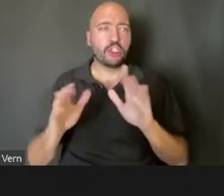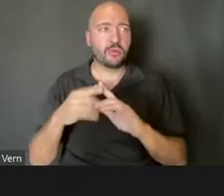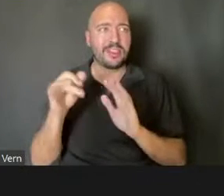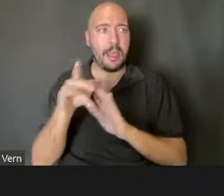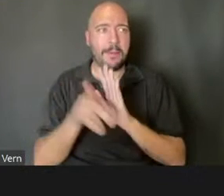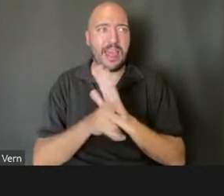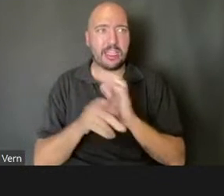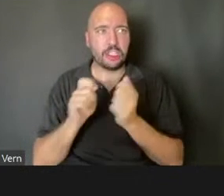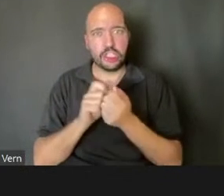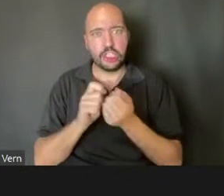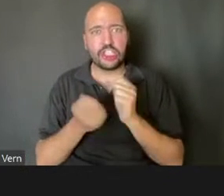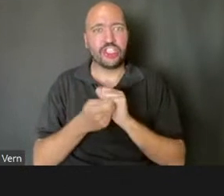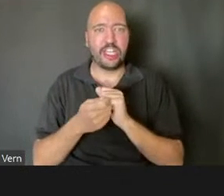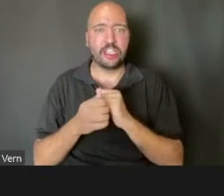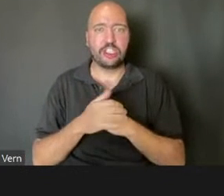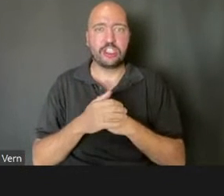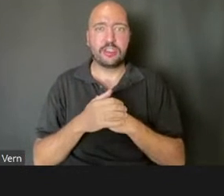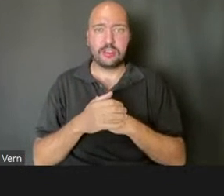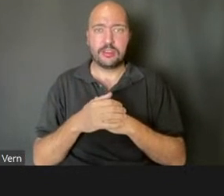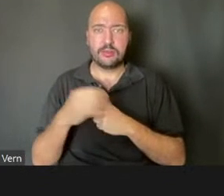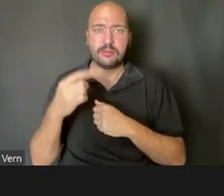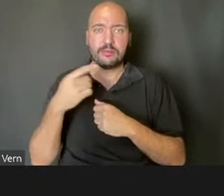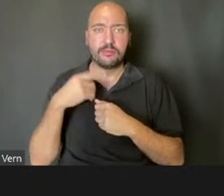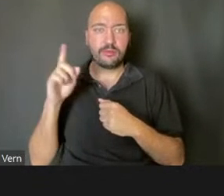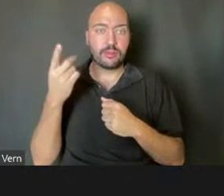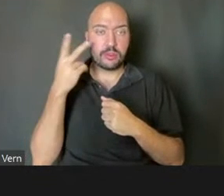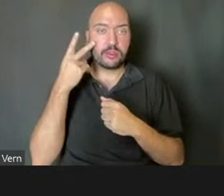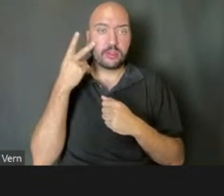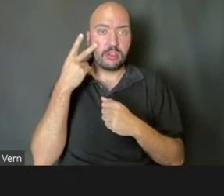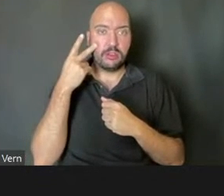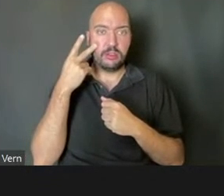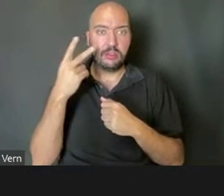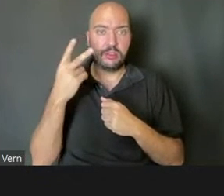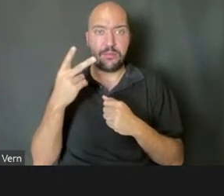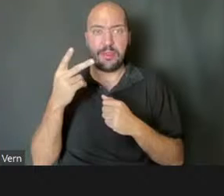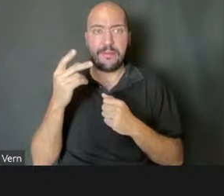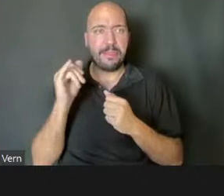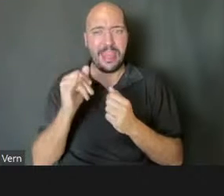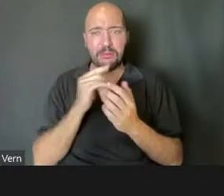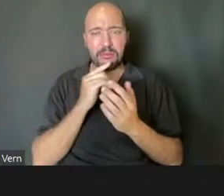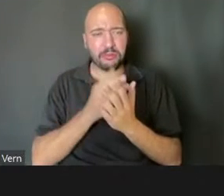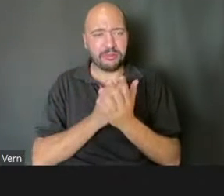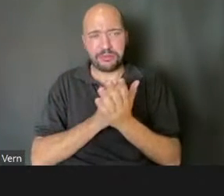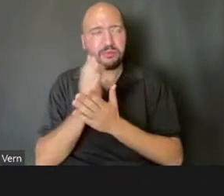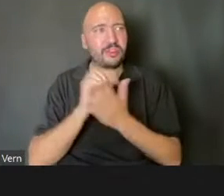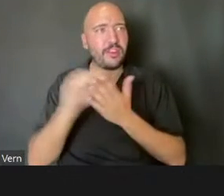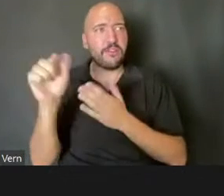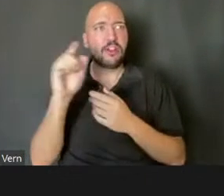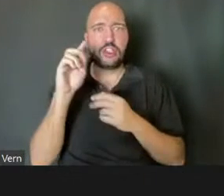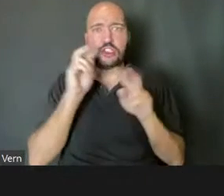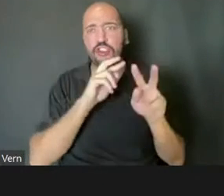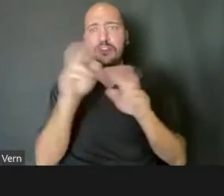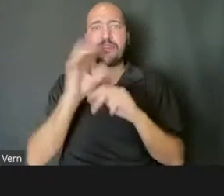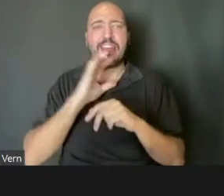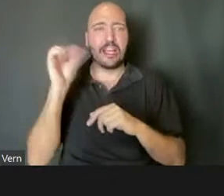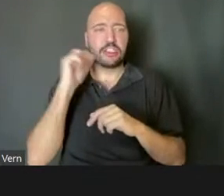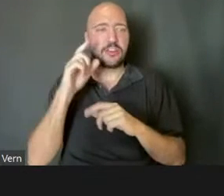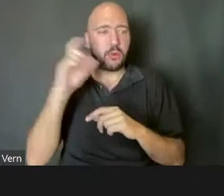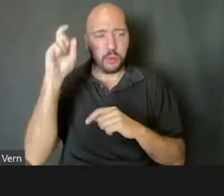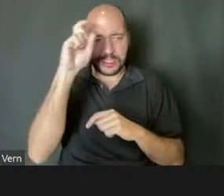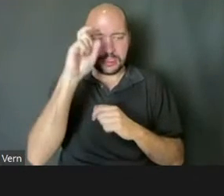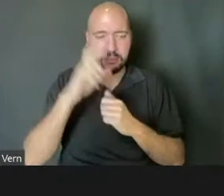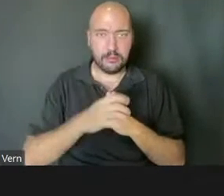policies changed. And I just saw kind of this through line of looking towards elders for wisdom